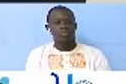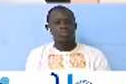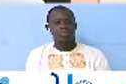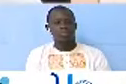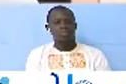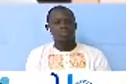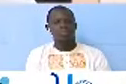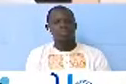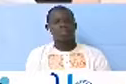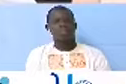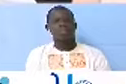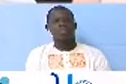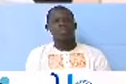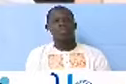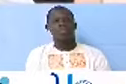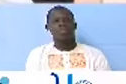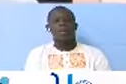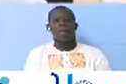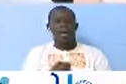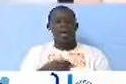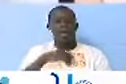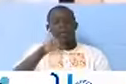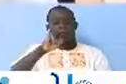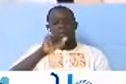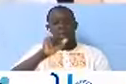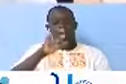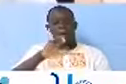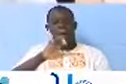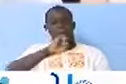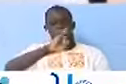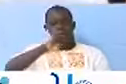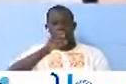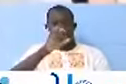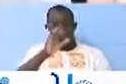Thank you. I, Sarjo Sanneh. Sarjo